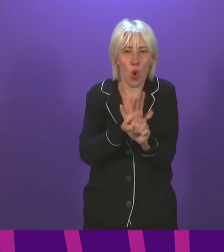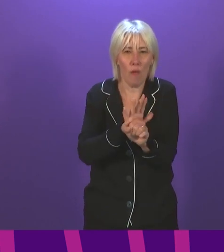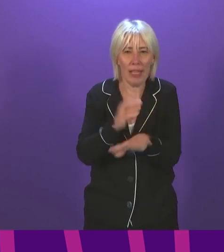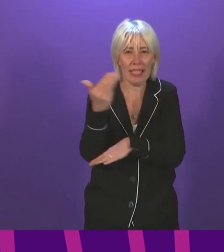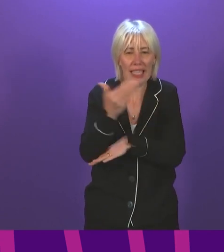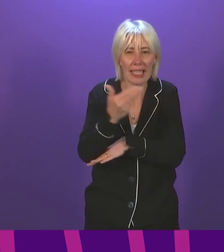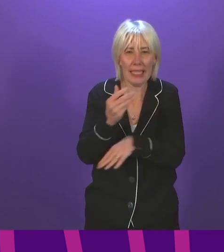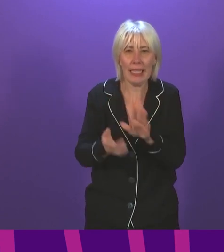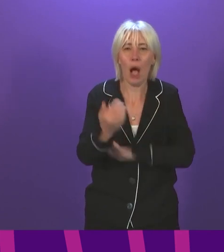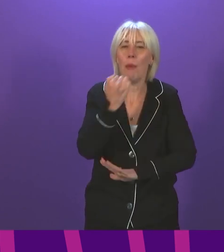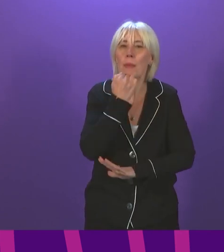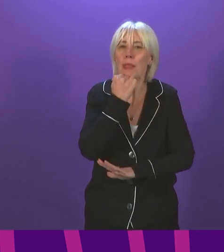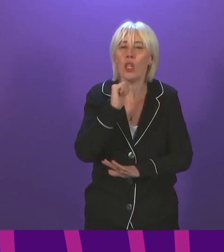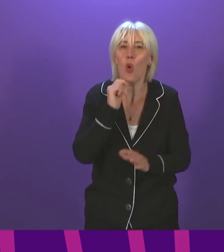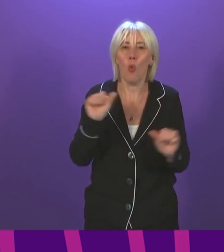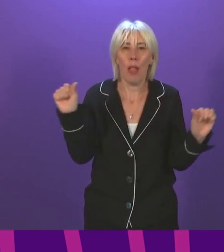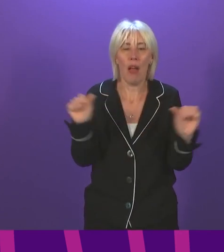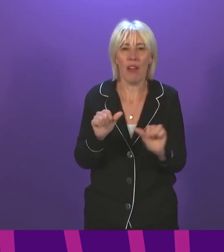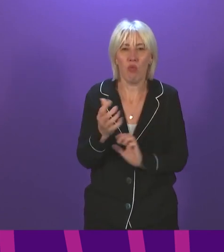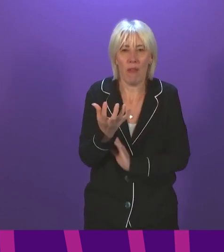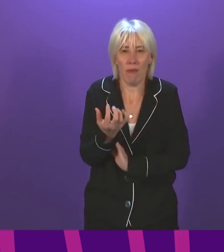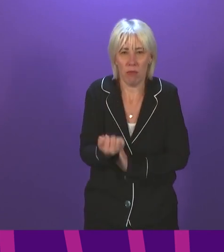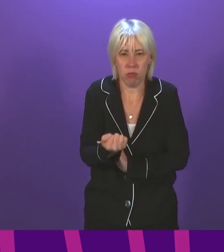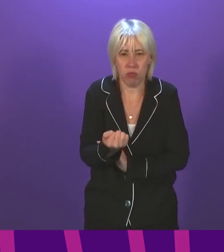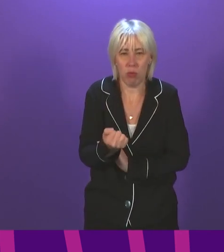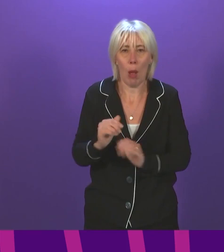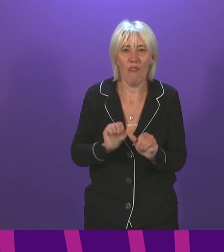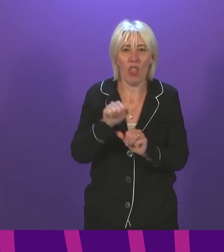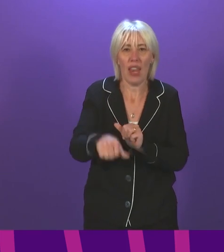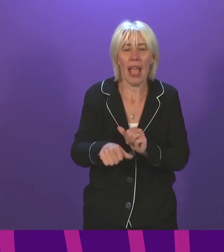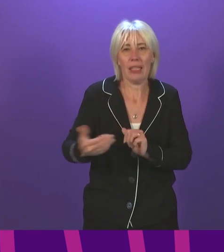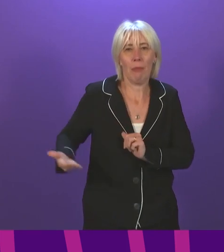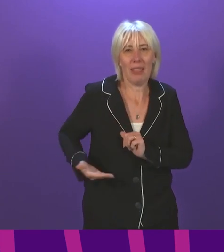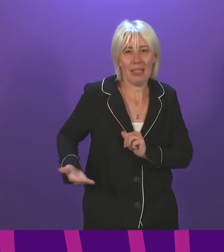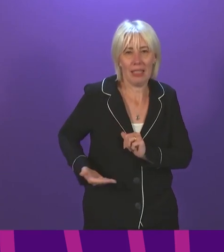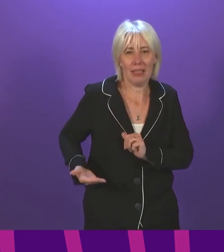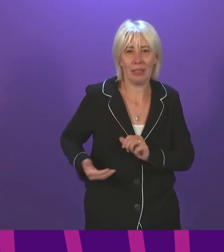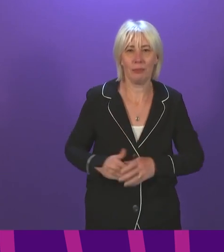update, and there will be a short suspension before the next item of business. Thank you.